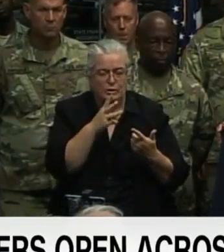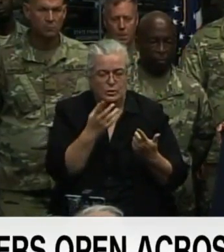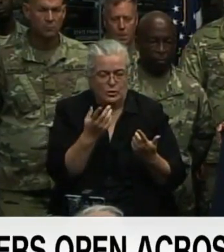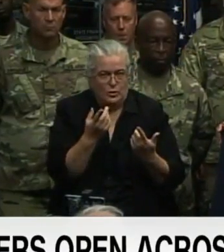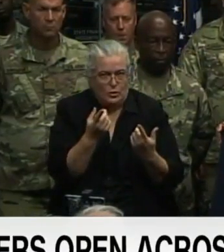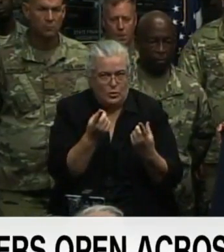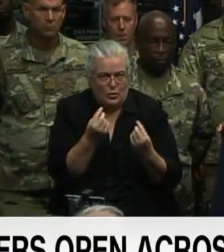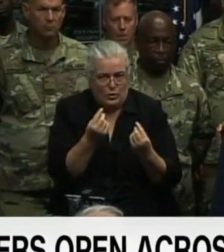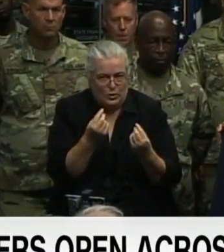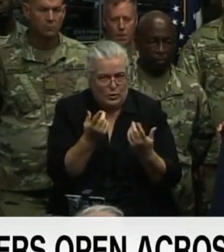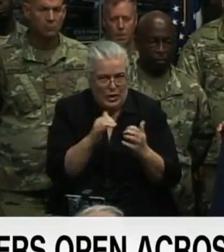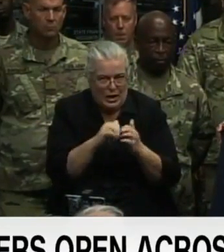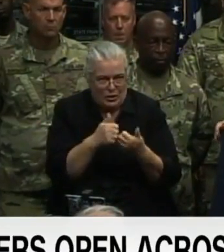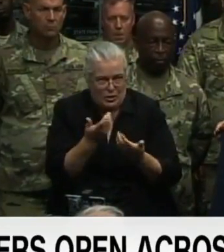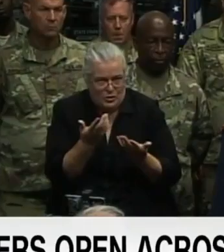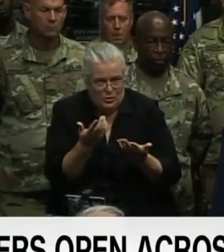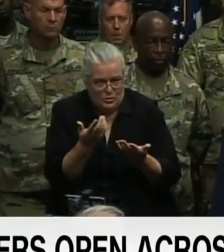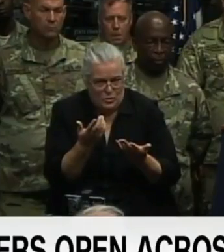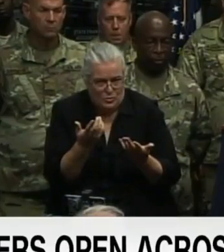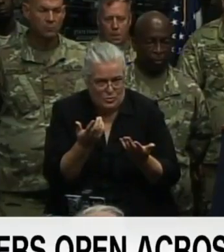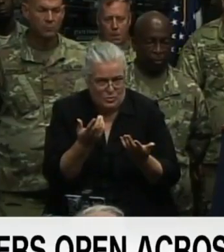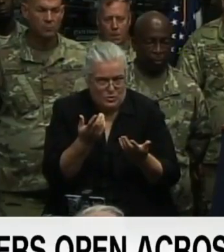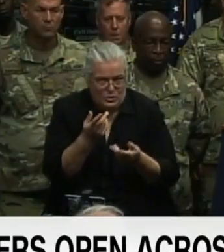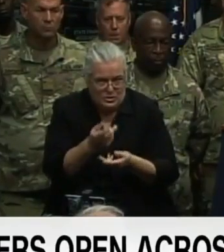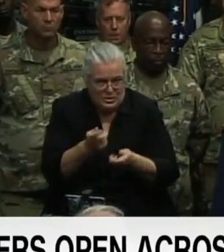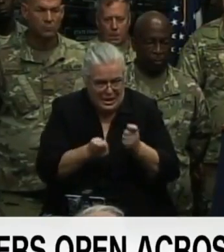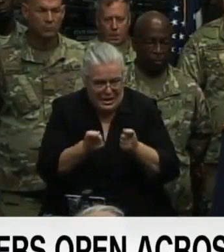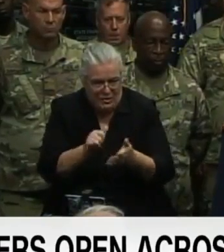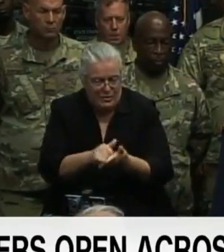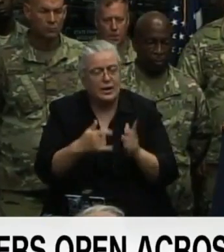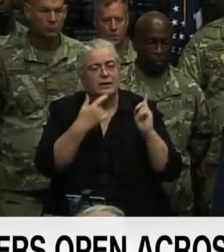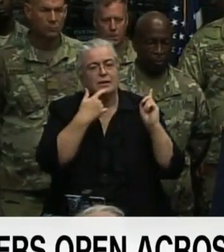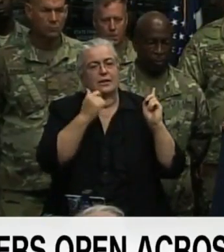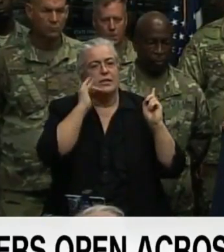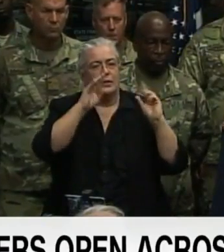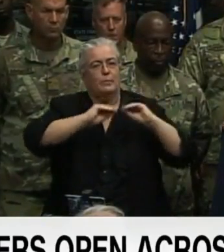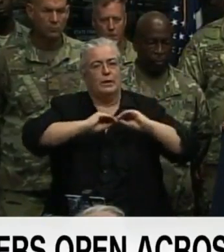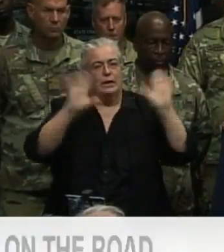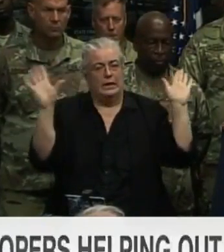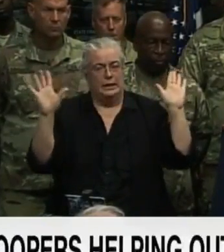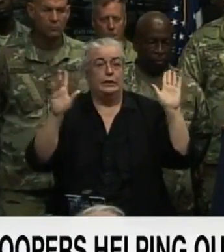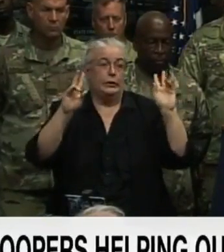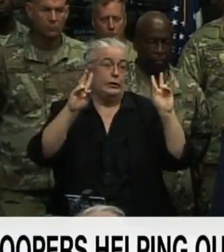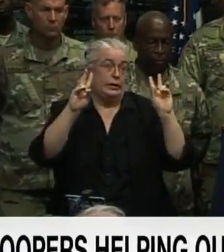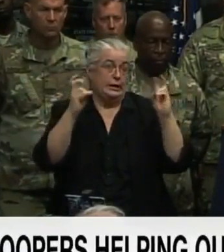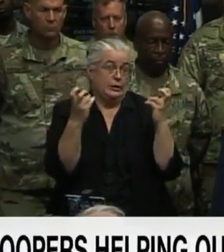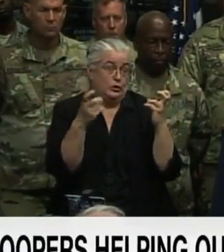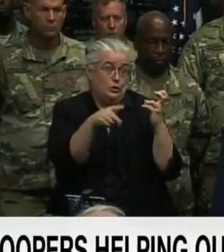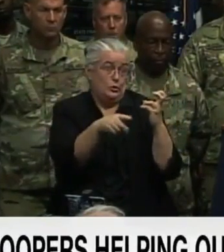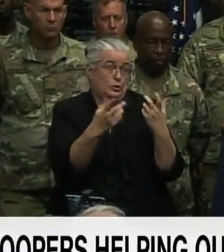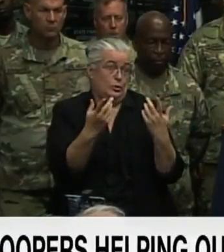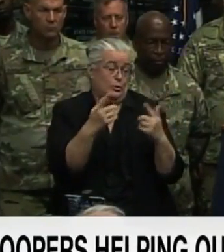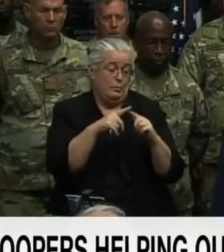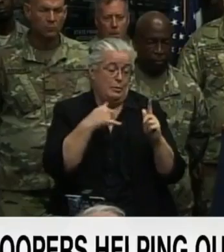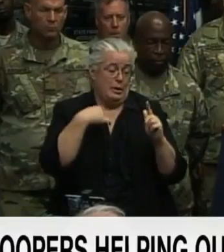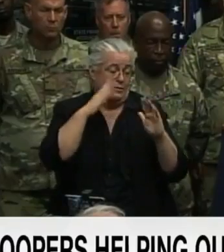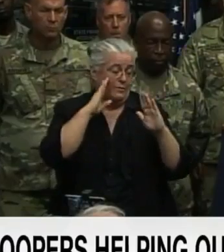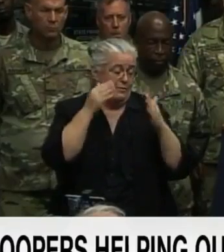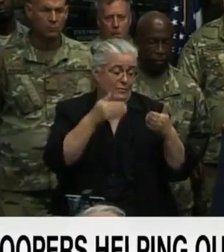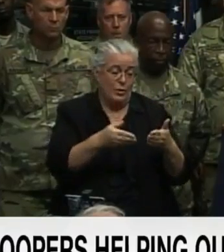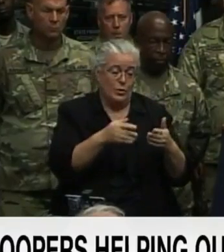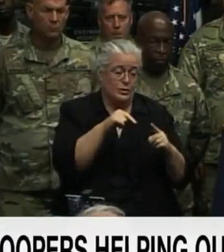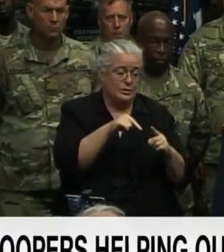repair. What can you tell us about that? Well, I know that's going to be a clear issue that we're going to deal with, but right now my focus is going to